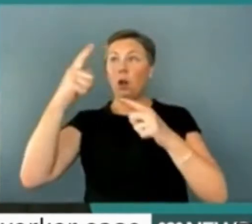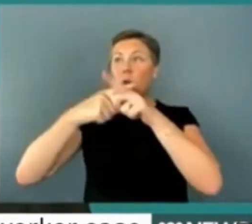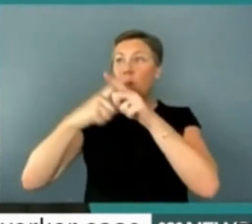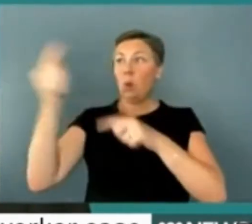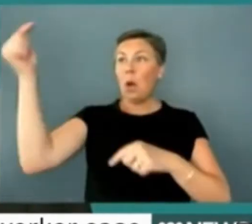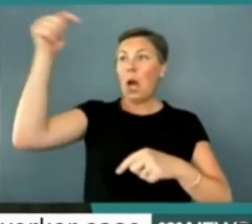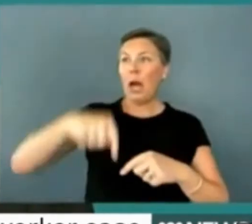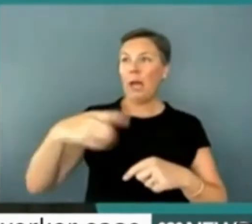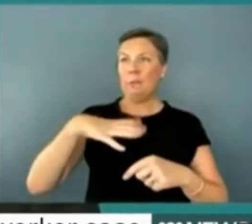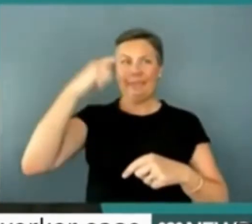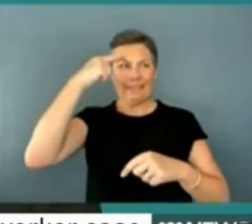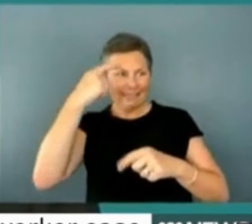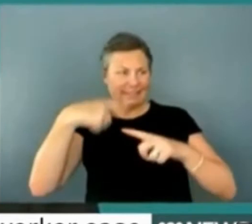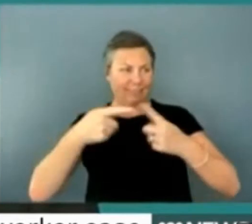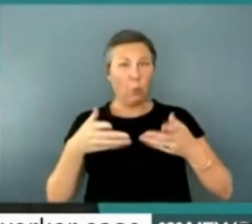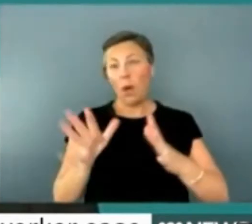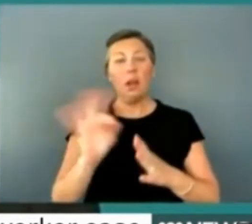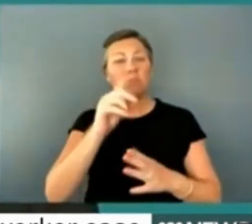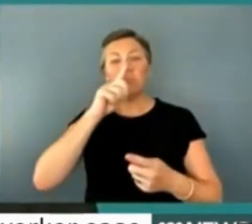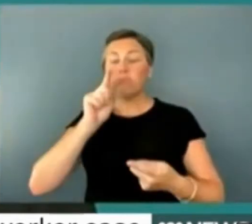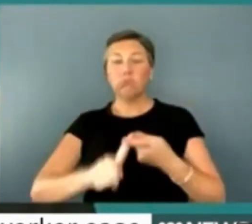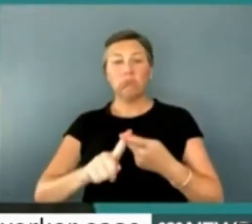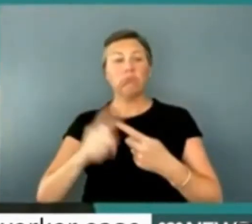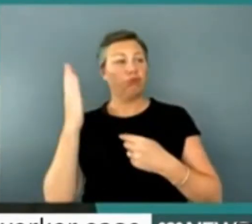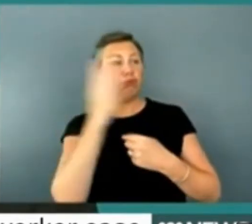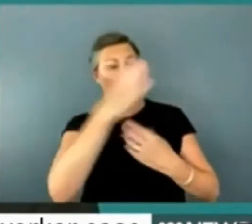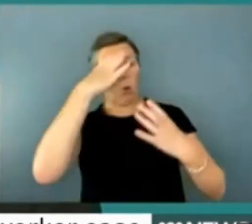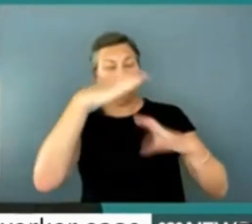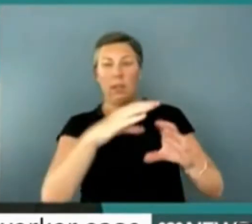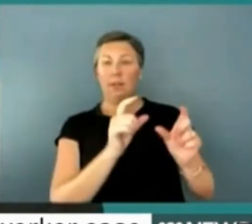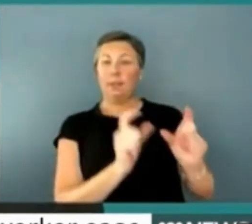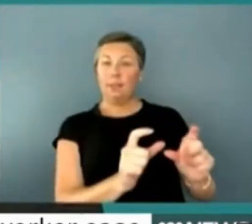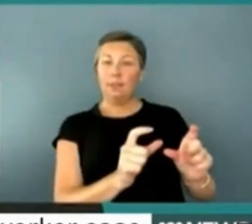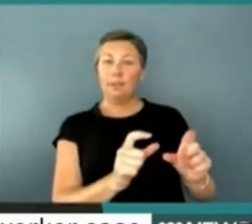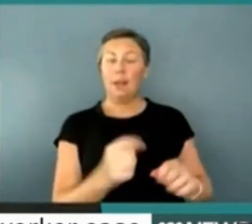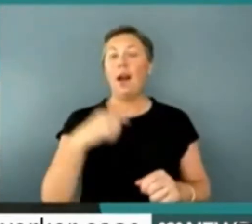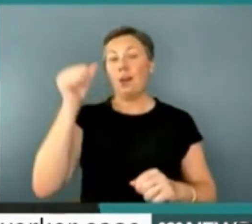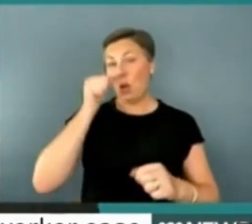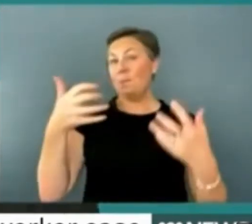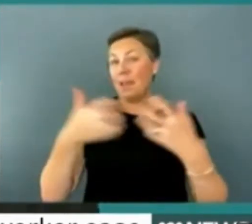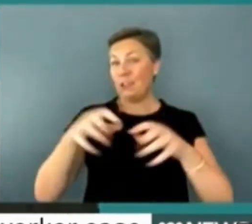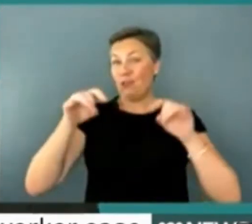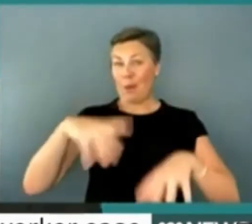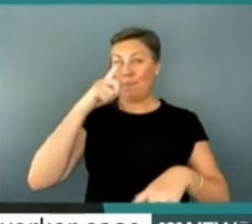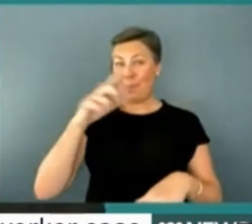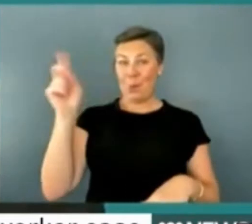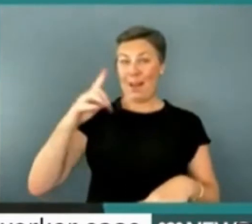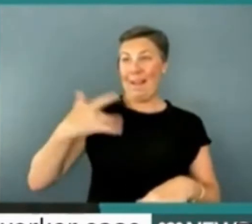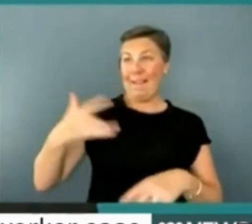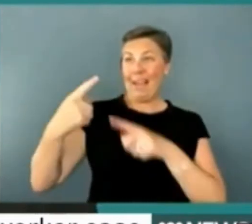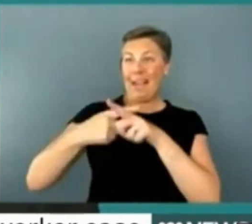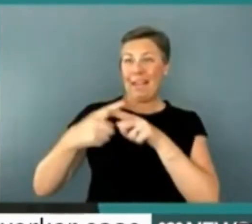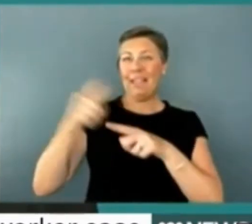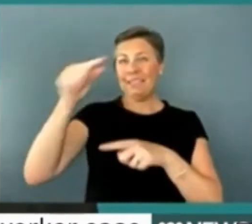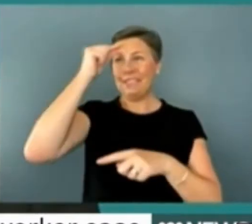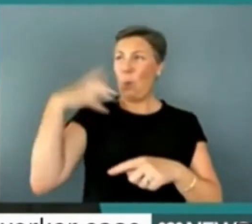Australian citizens that live in the UK right now are wanting to come back to Australia, and we're still welcoming them.